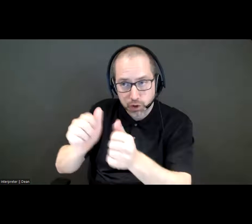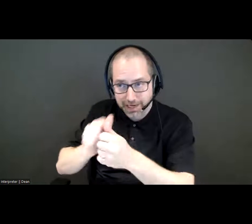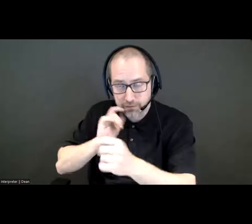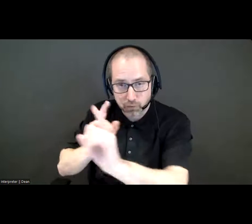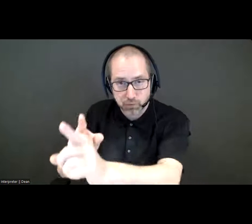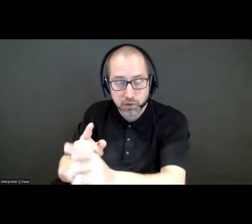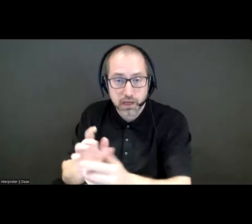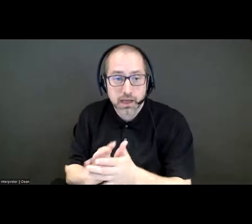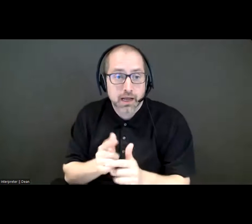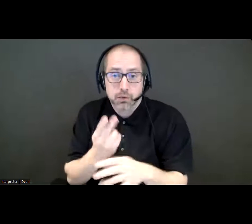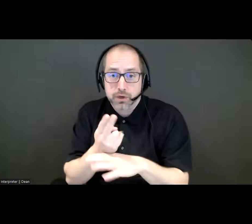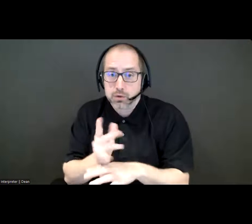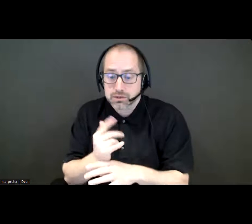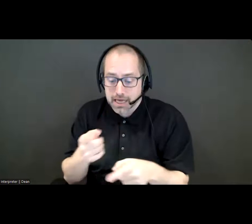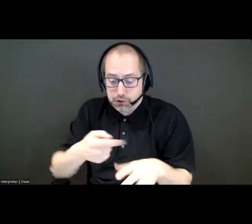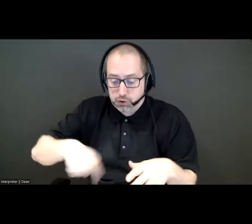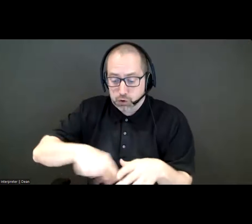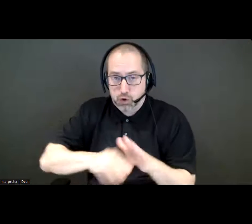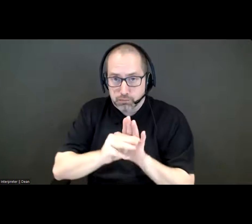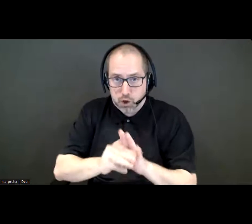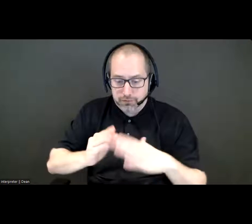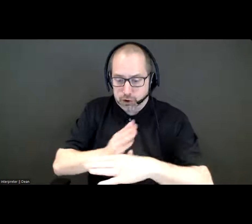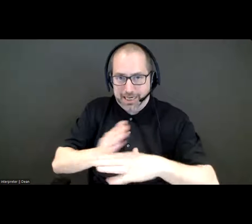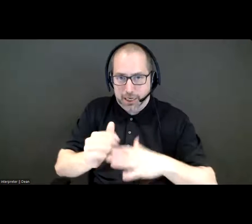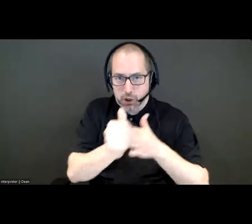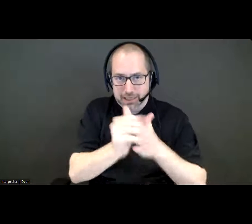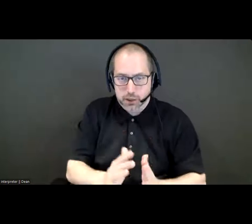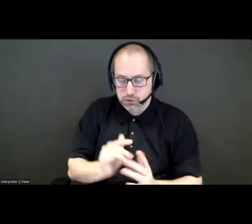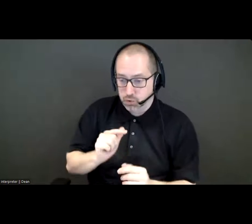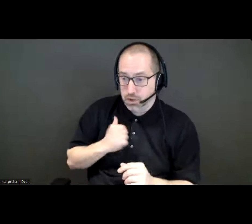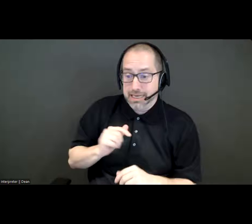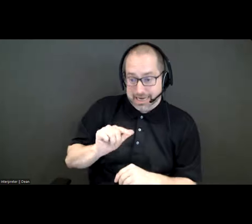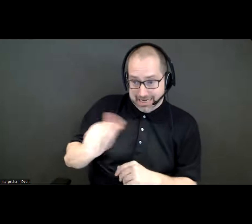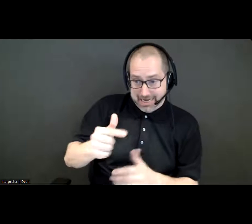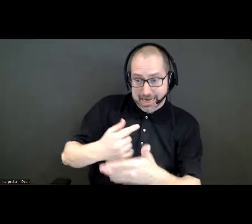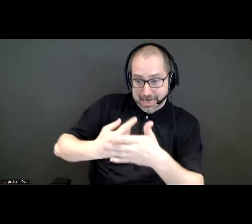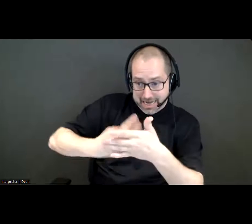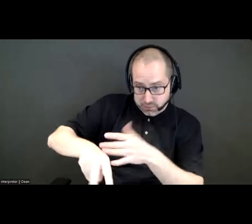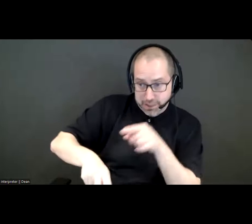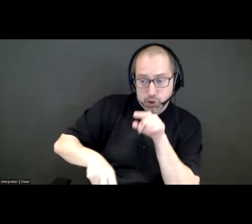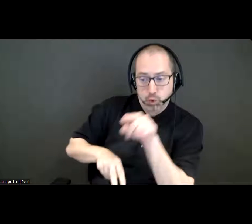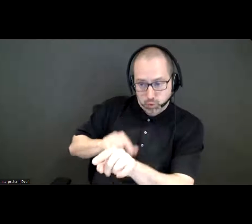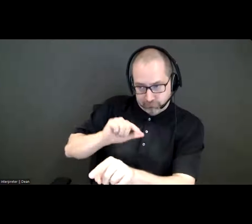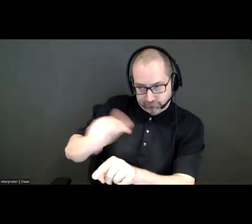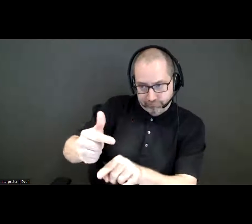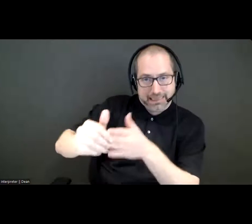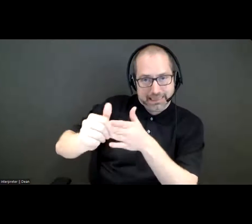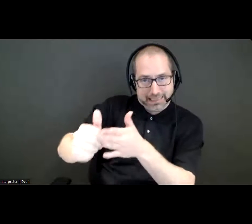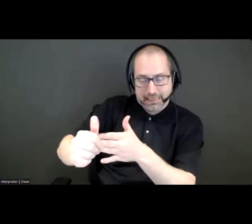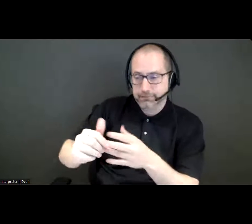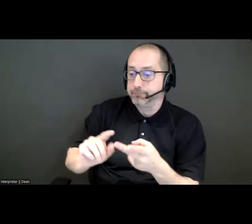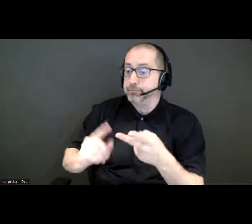of shared leadership. So take turns hosting the meeting. And as far as the